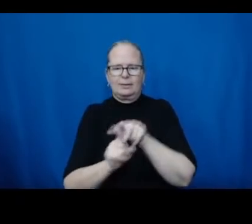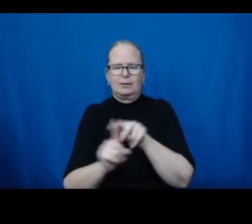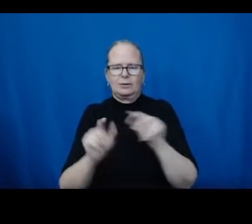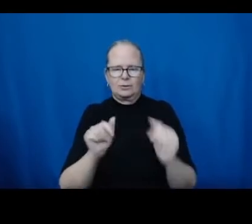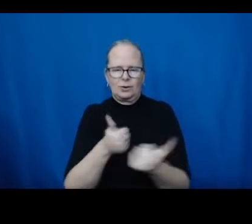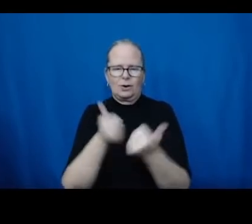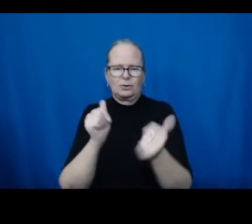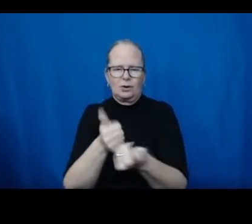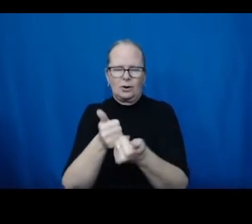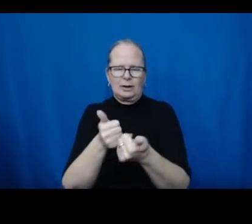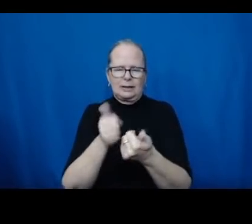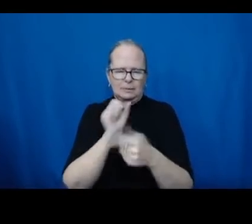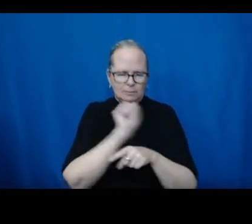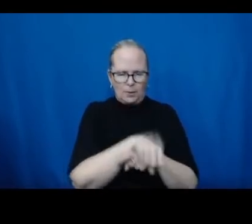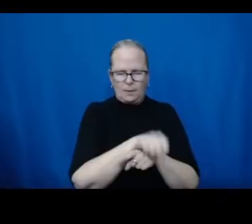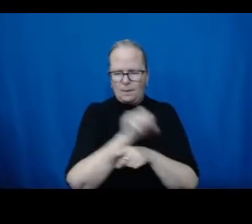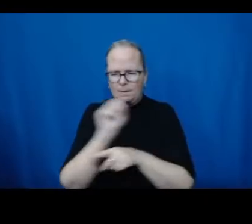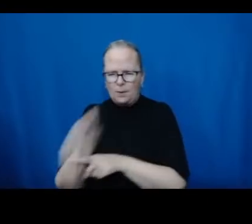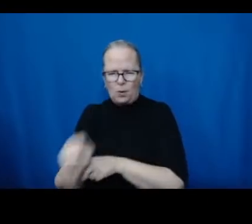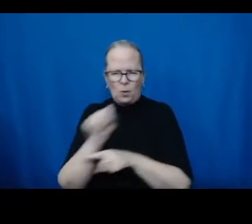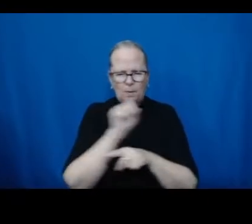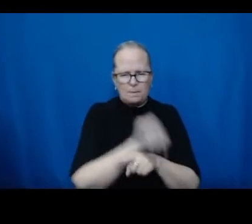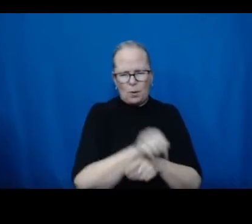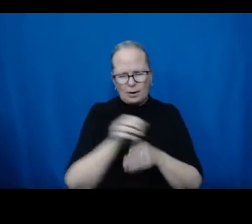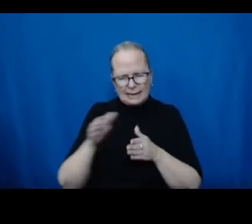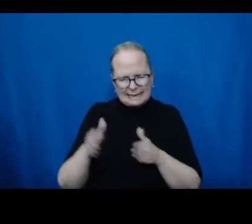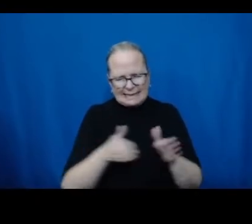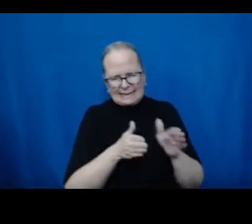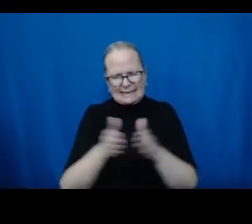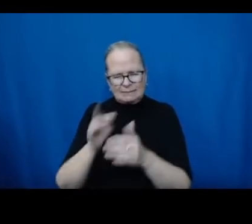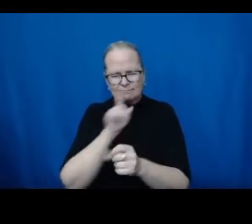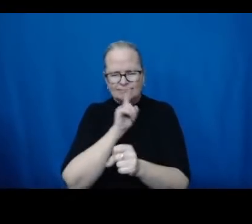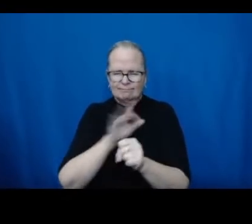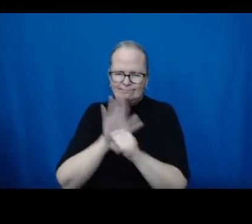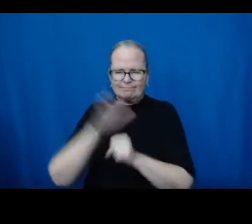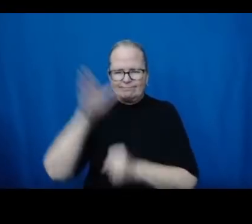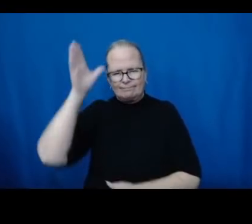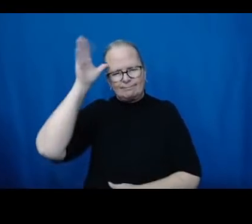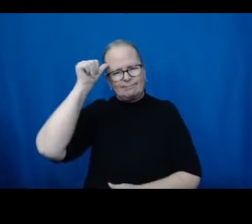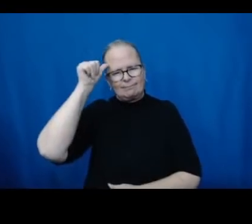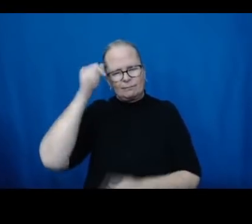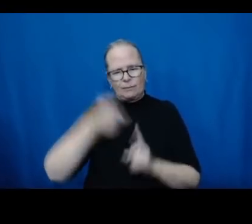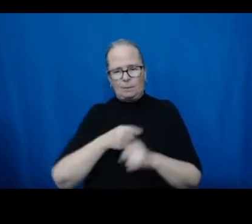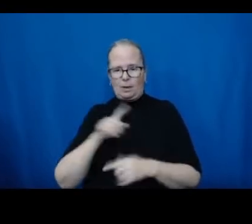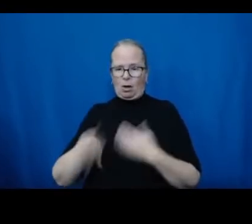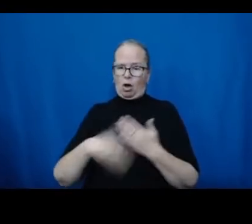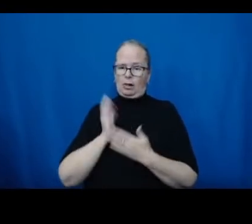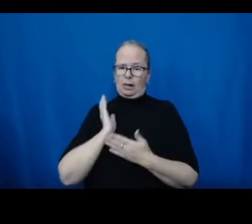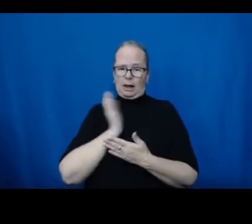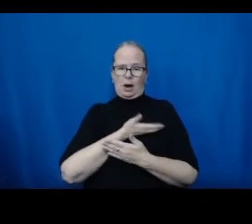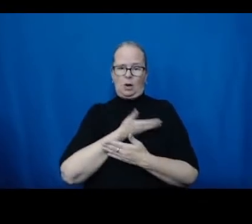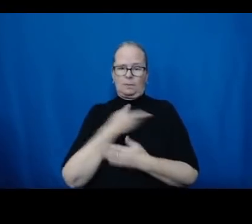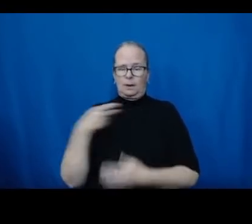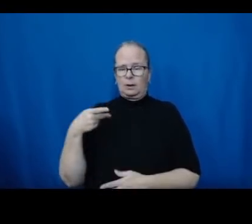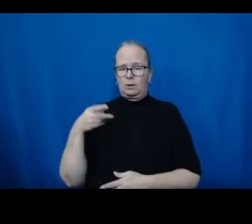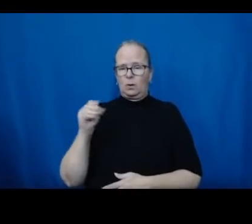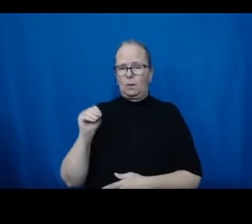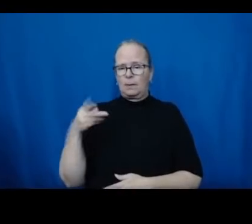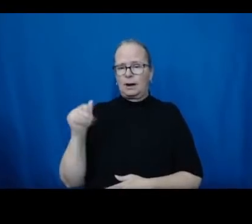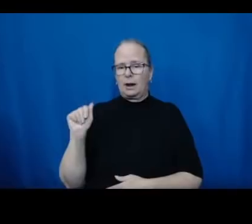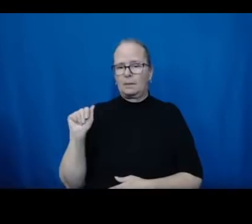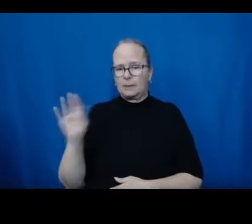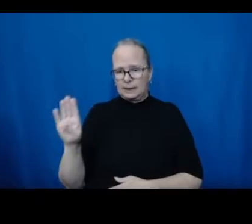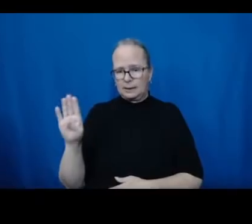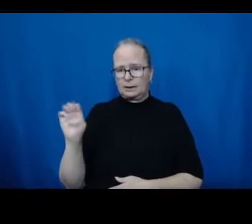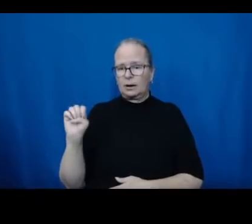all of us at Pop AB, Eric, we are hoping that that path is as smooth as it can be. We